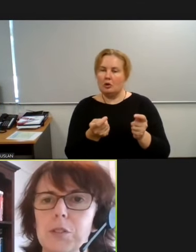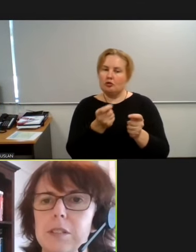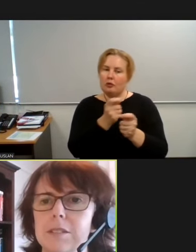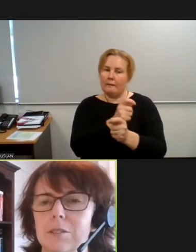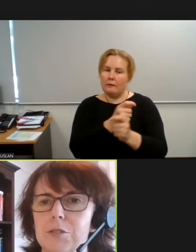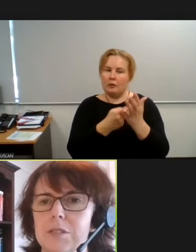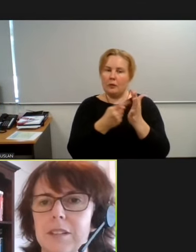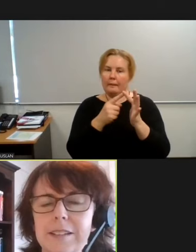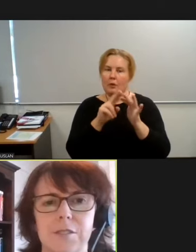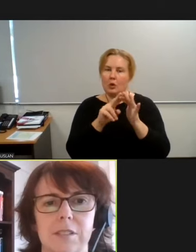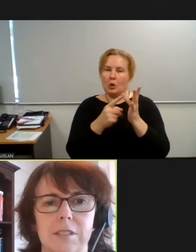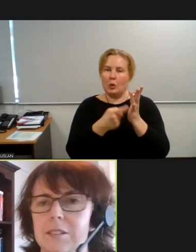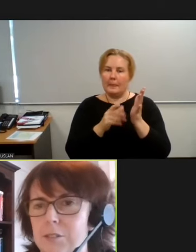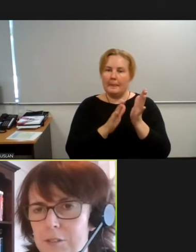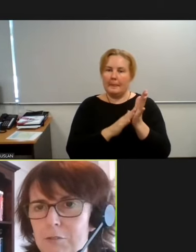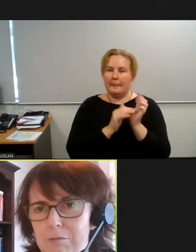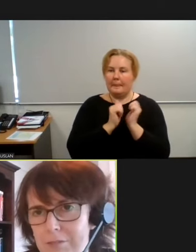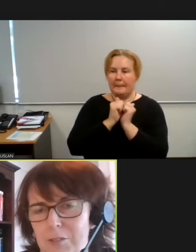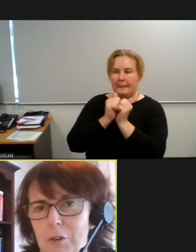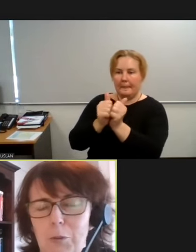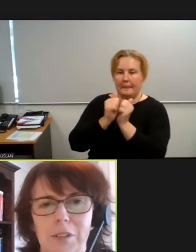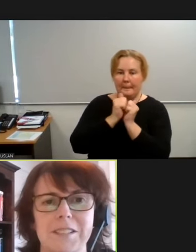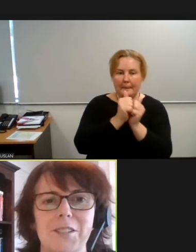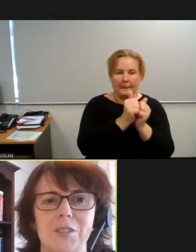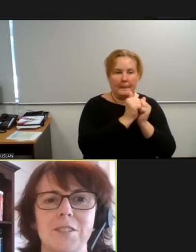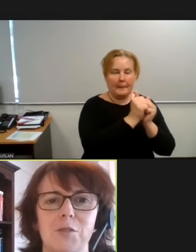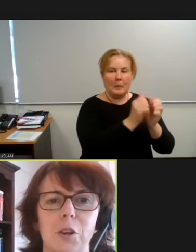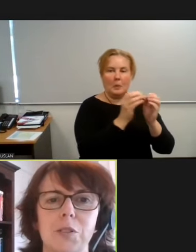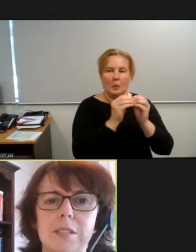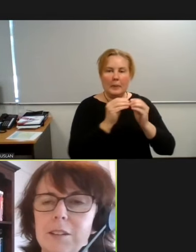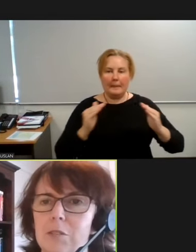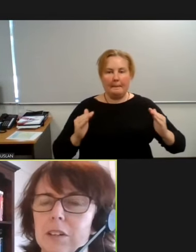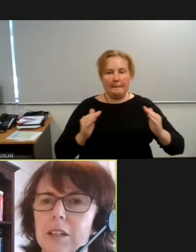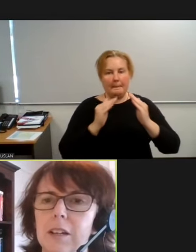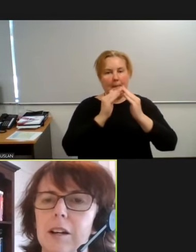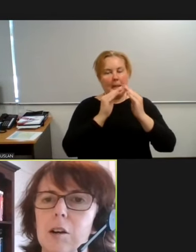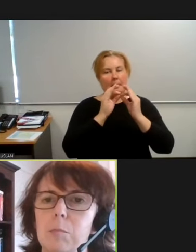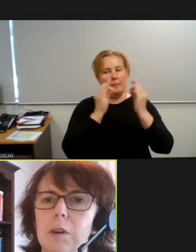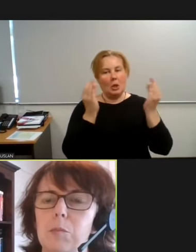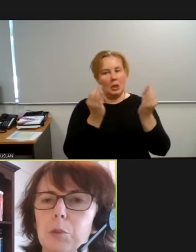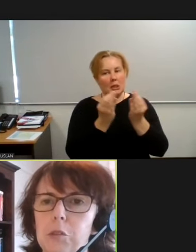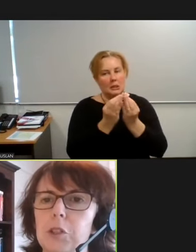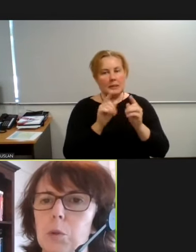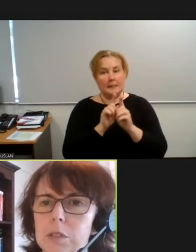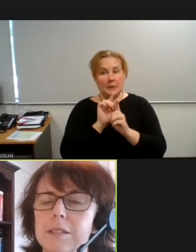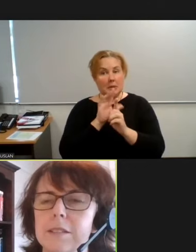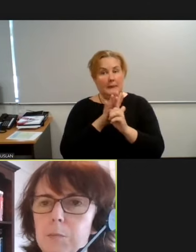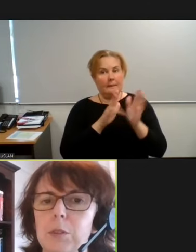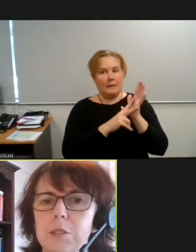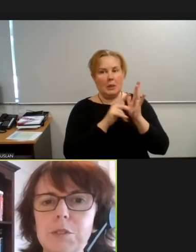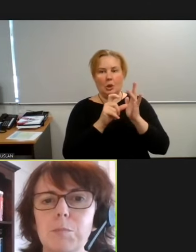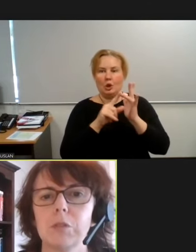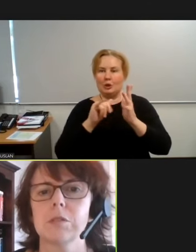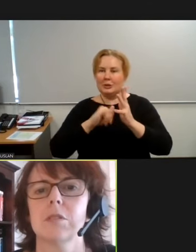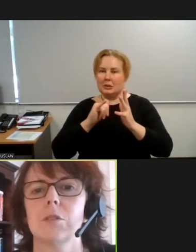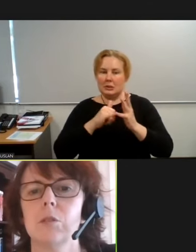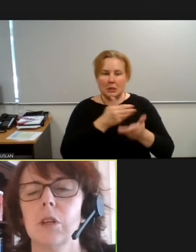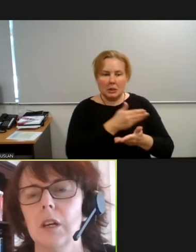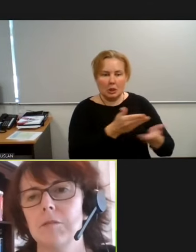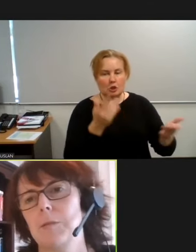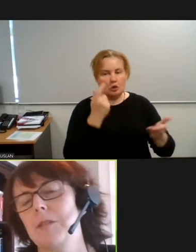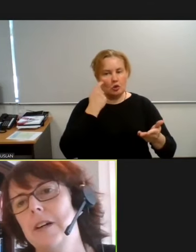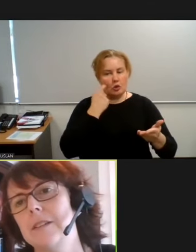peak bodies across the state and your own organisation, as you know, to deliver an improved coordinated community response